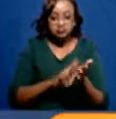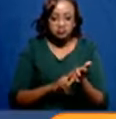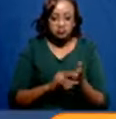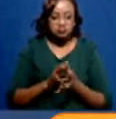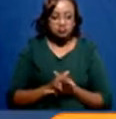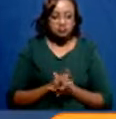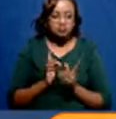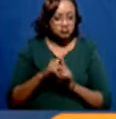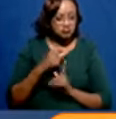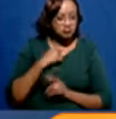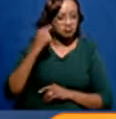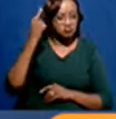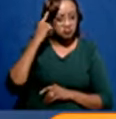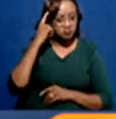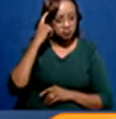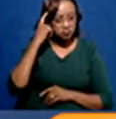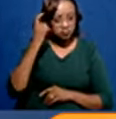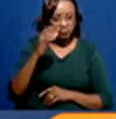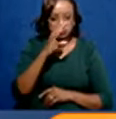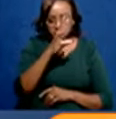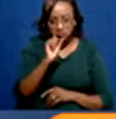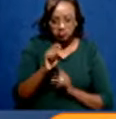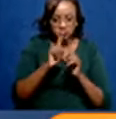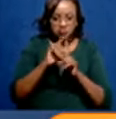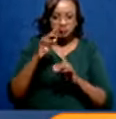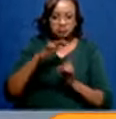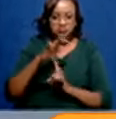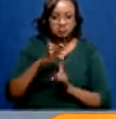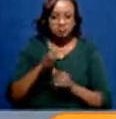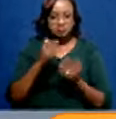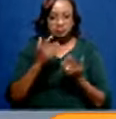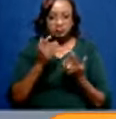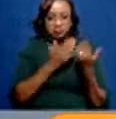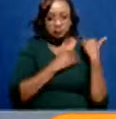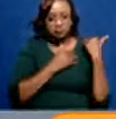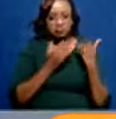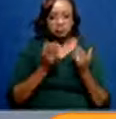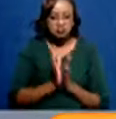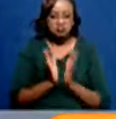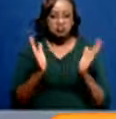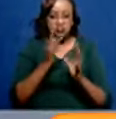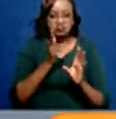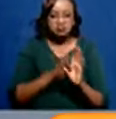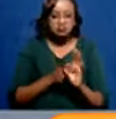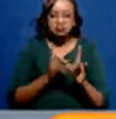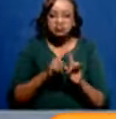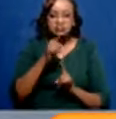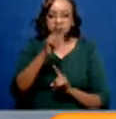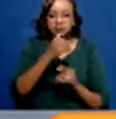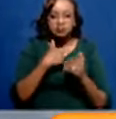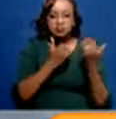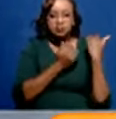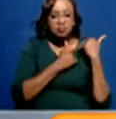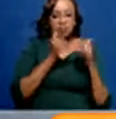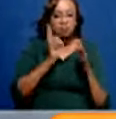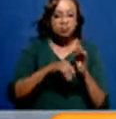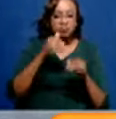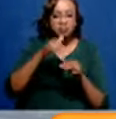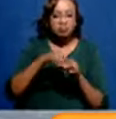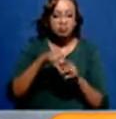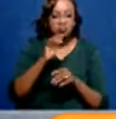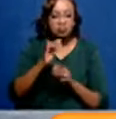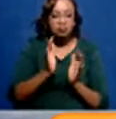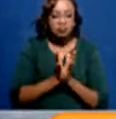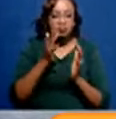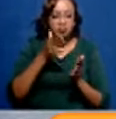it's the Cabinet Secretary and the Ministry that are conducting the public participation. So what is your role within this public participation? Our role is